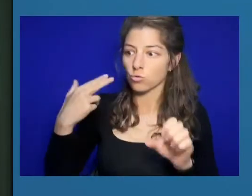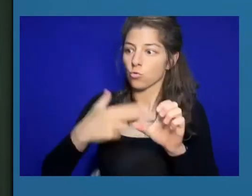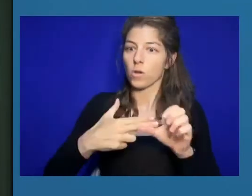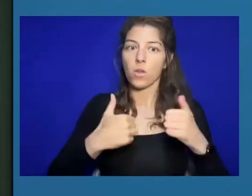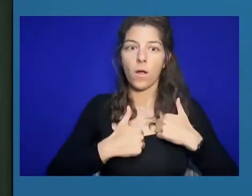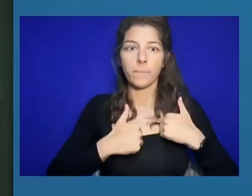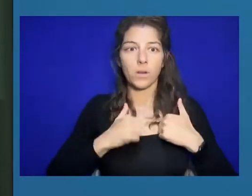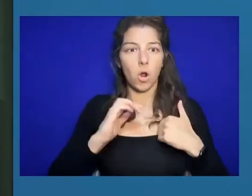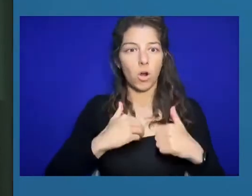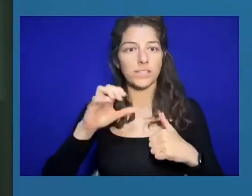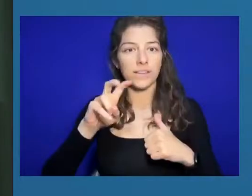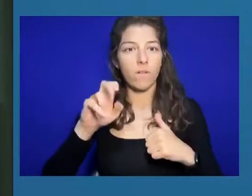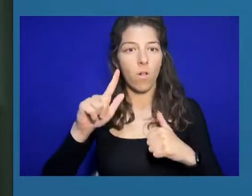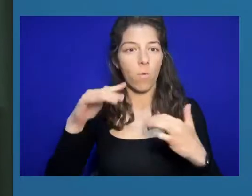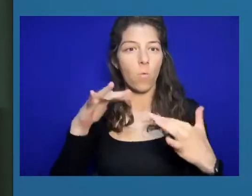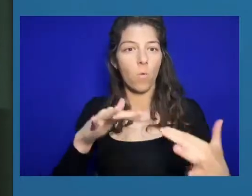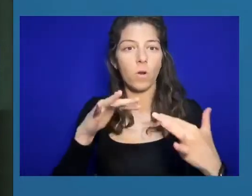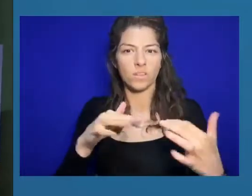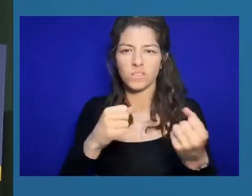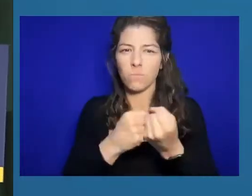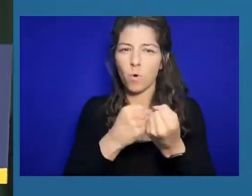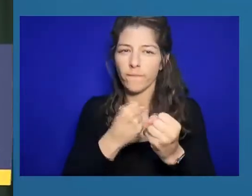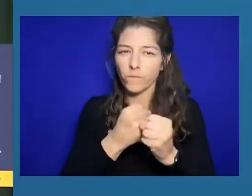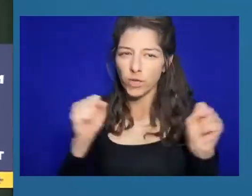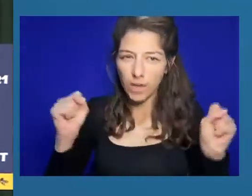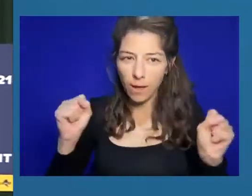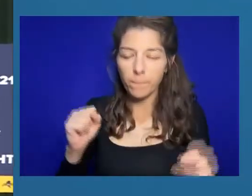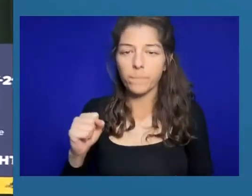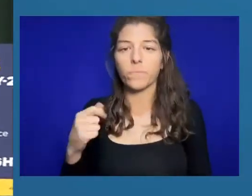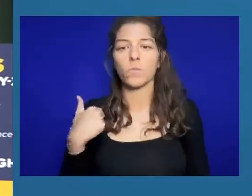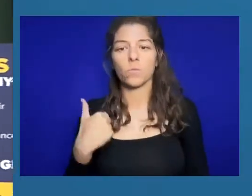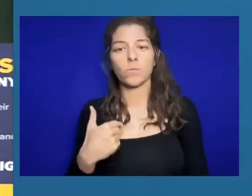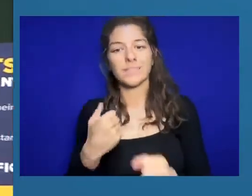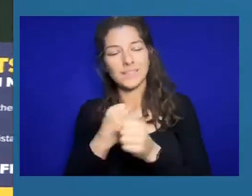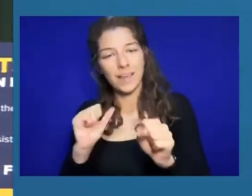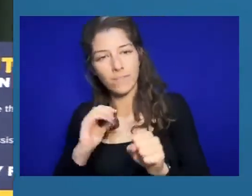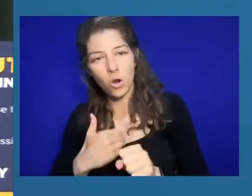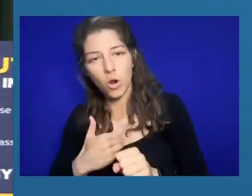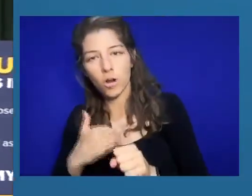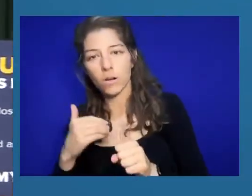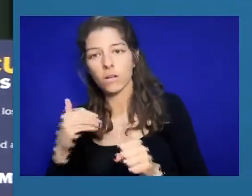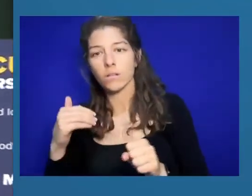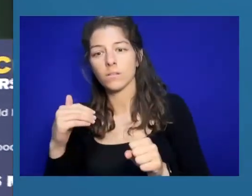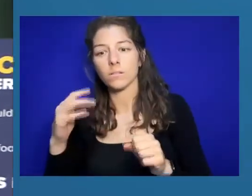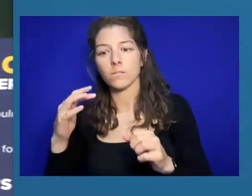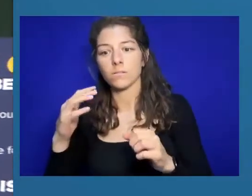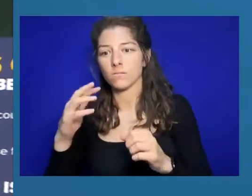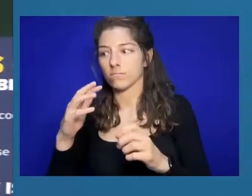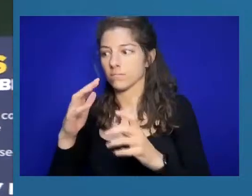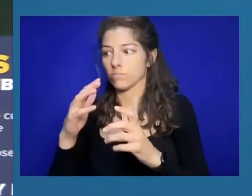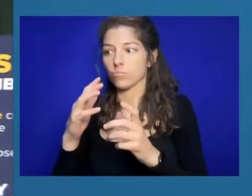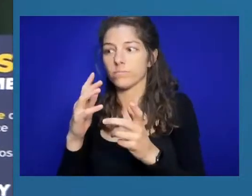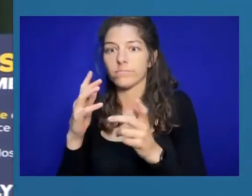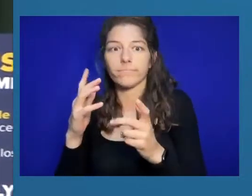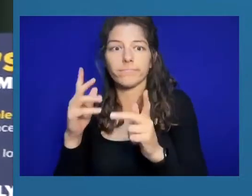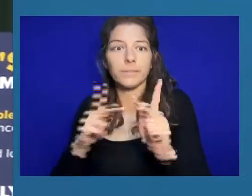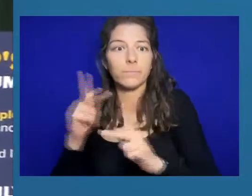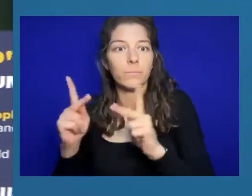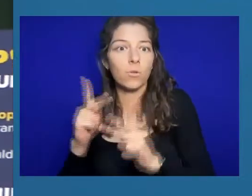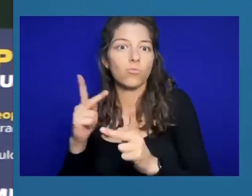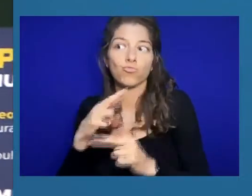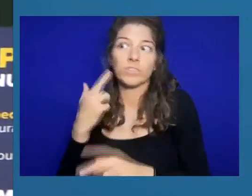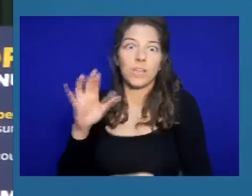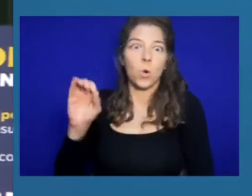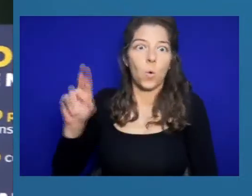War in the tens of thousands in support of freedom, who saved our diplomats in Tehran at risk to their own, who took our people into